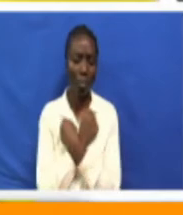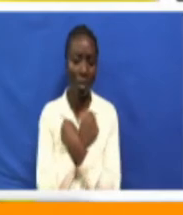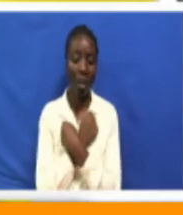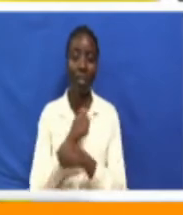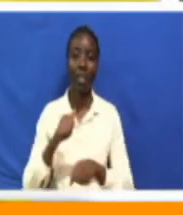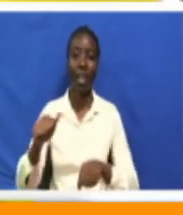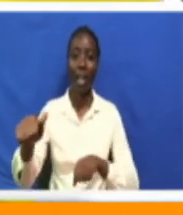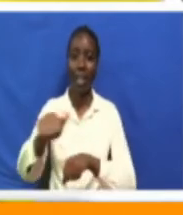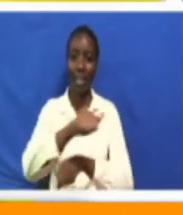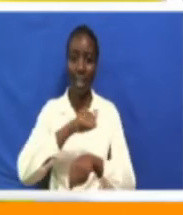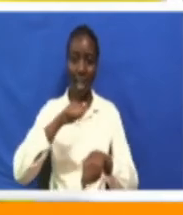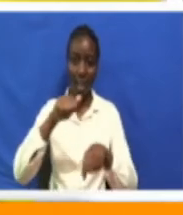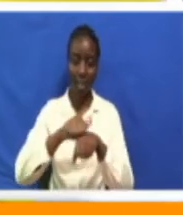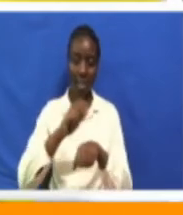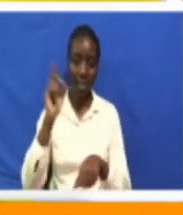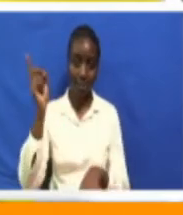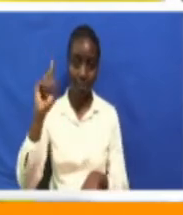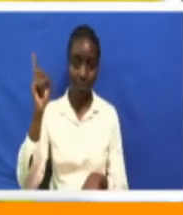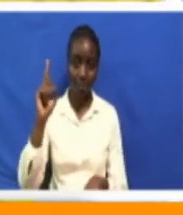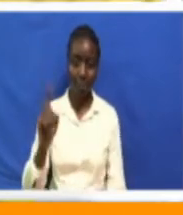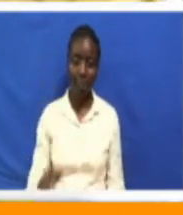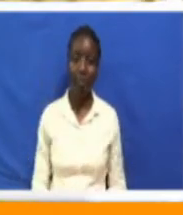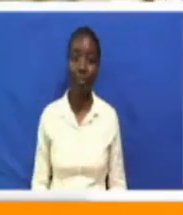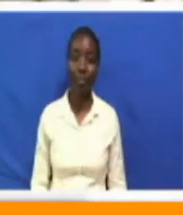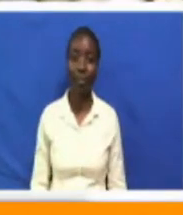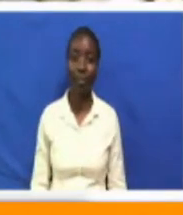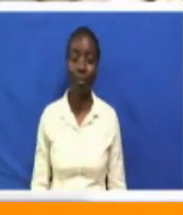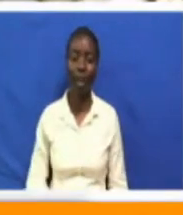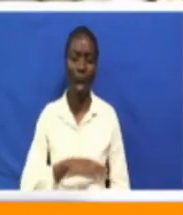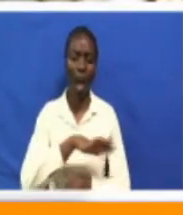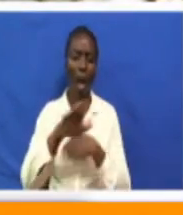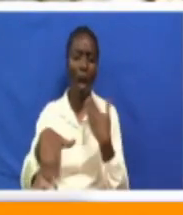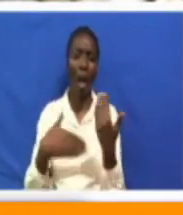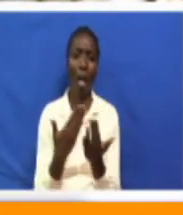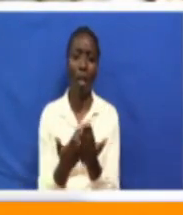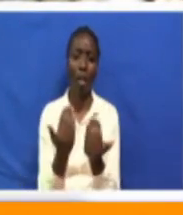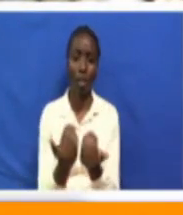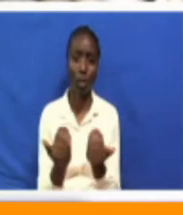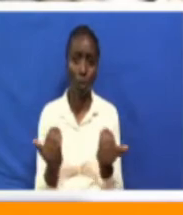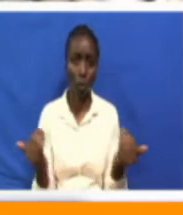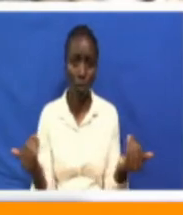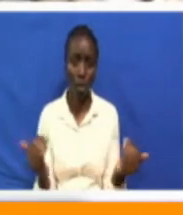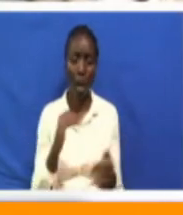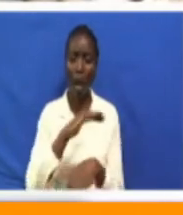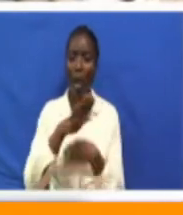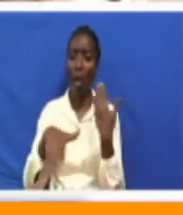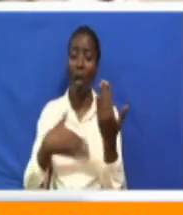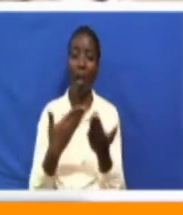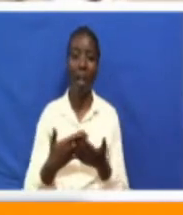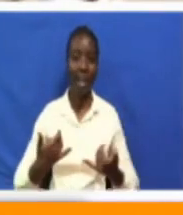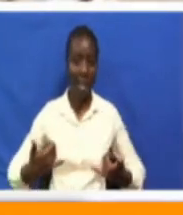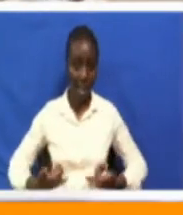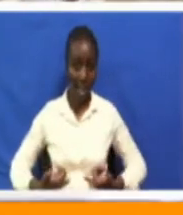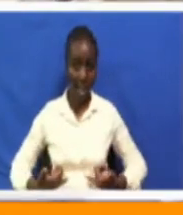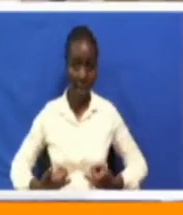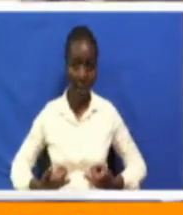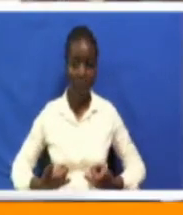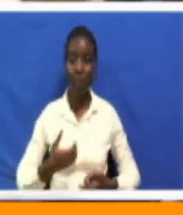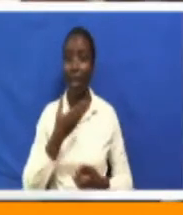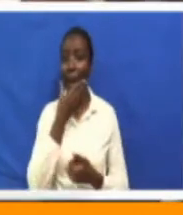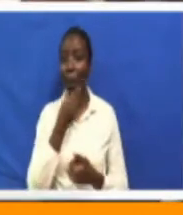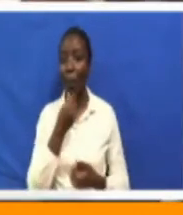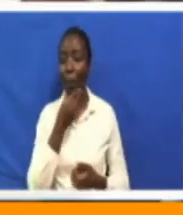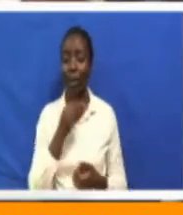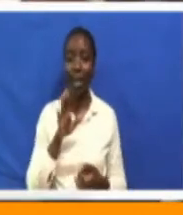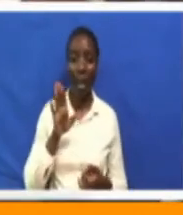adidasese all its children all the young people men and